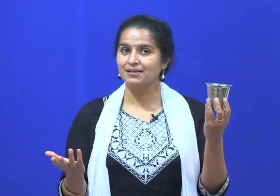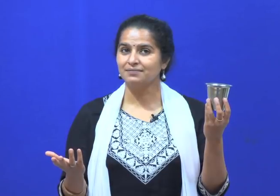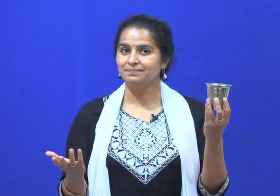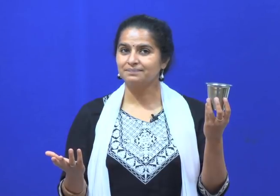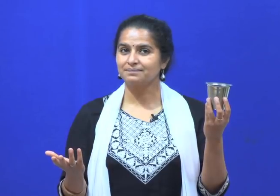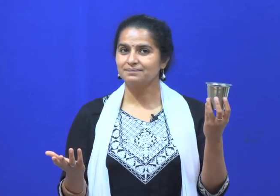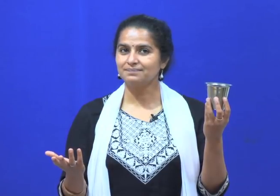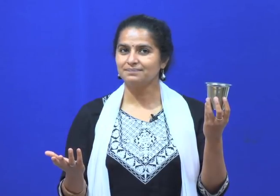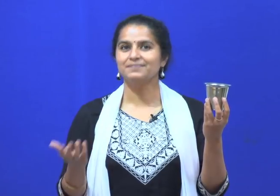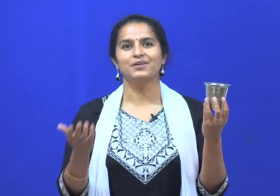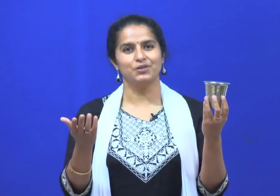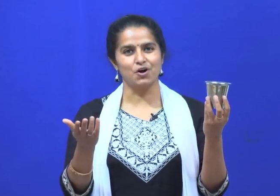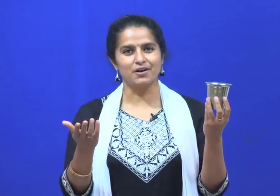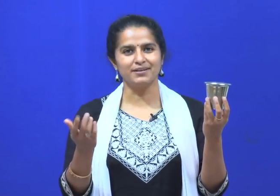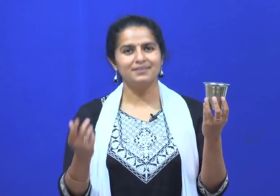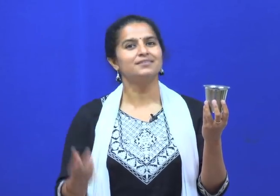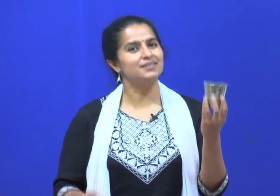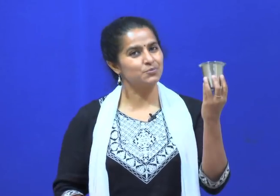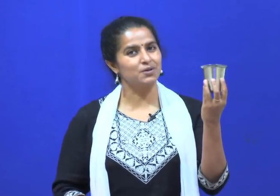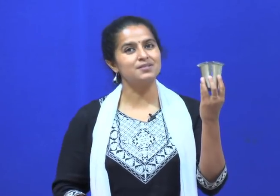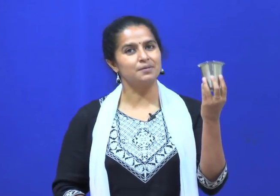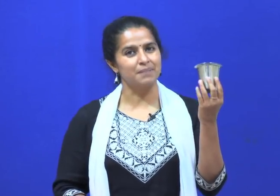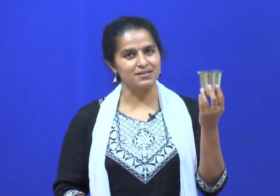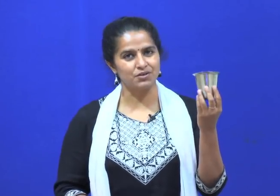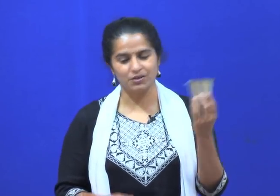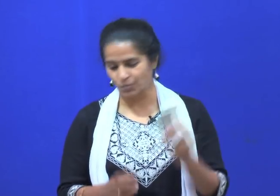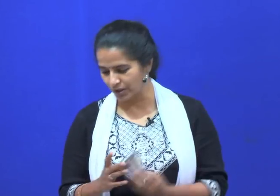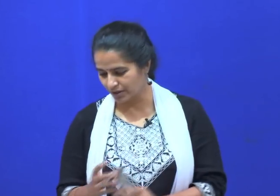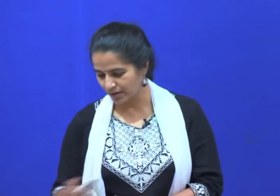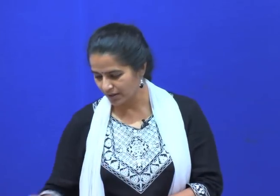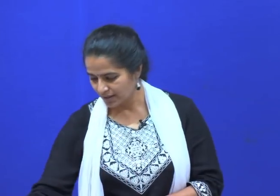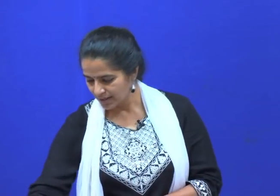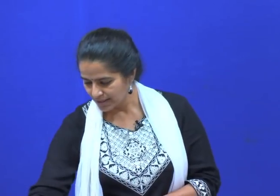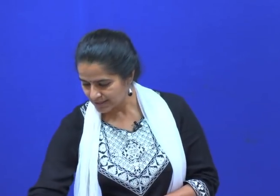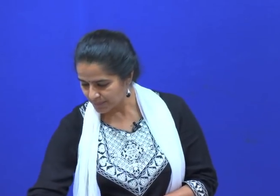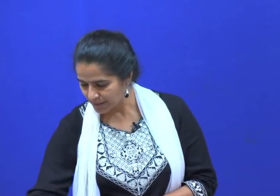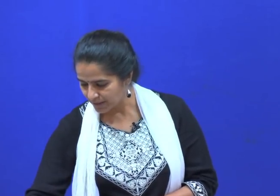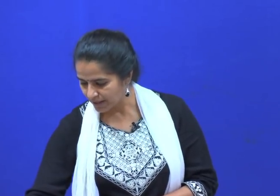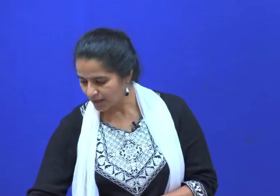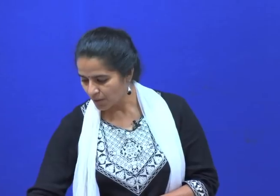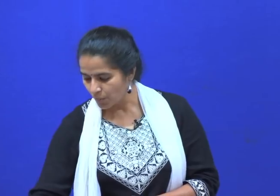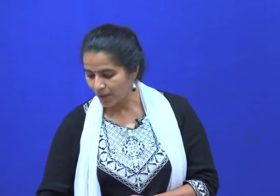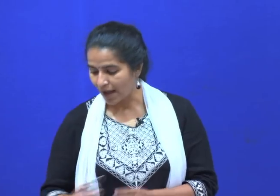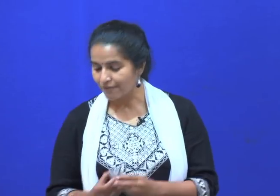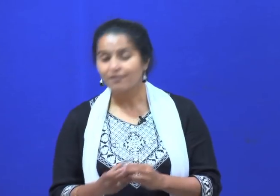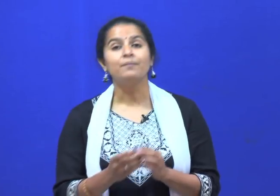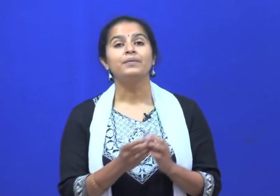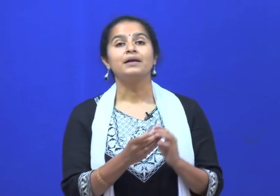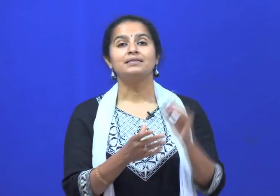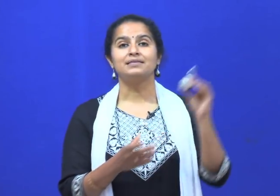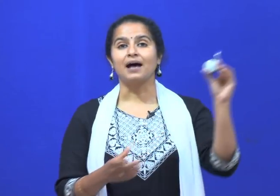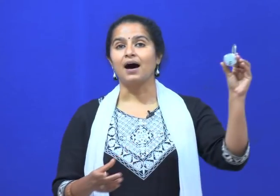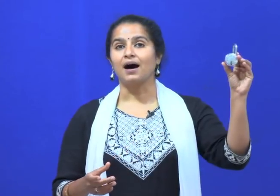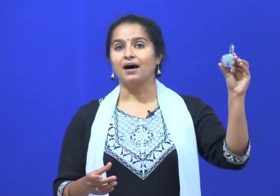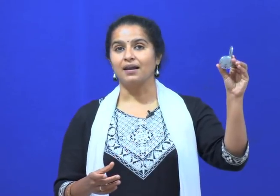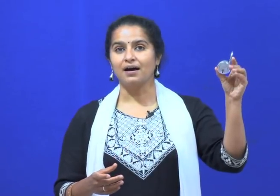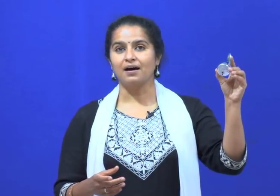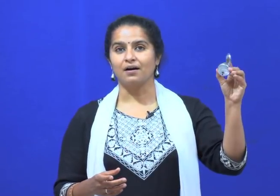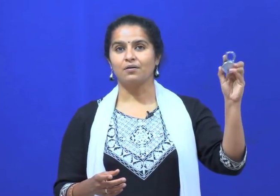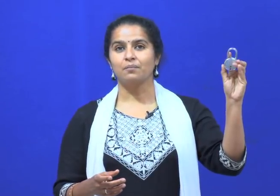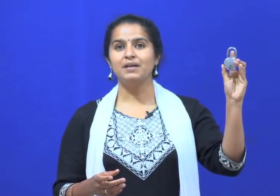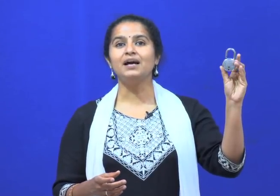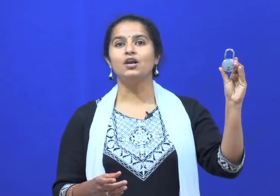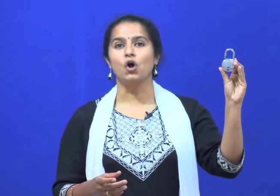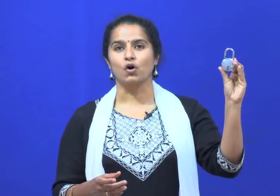was that? You got it? This was a masculine word. Similarly, we have